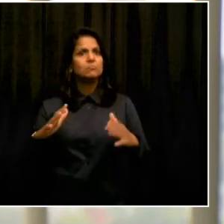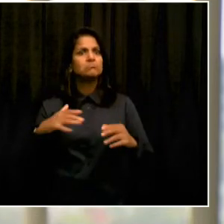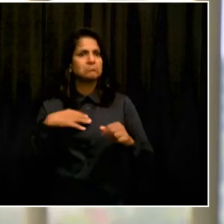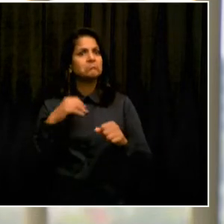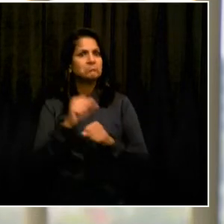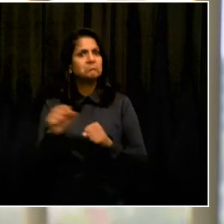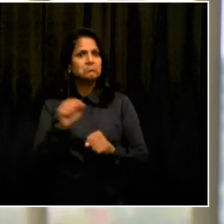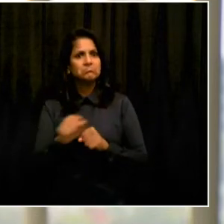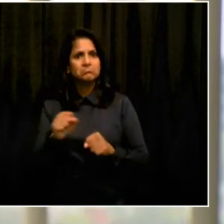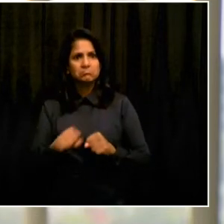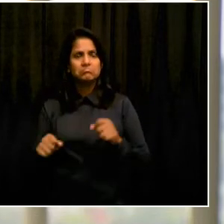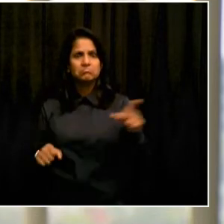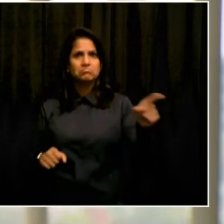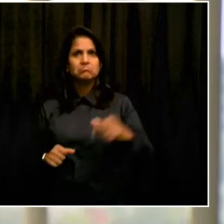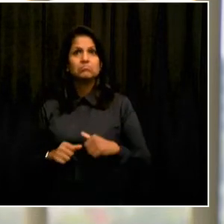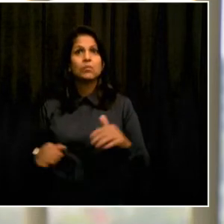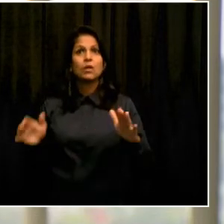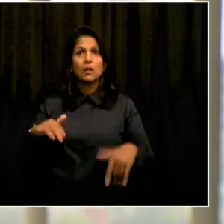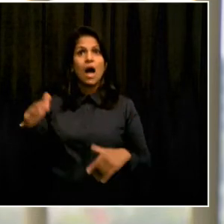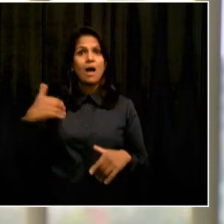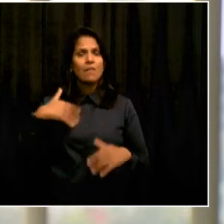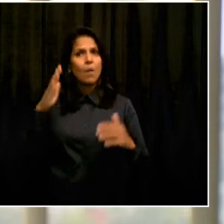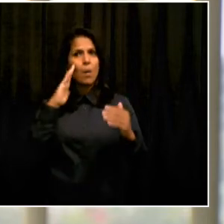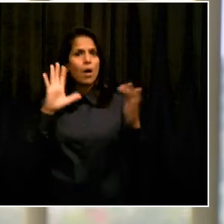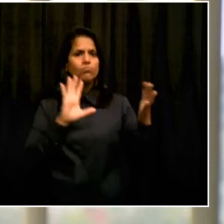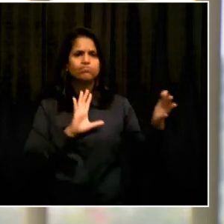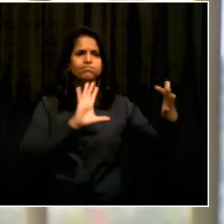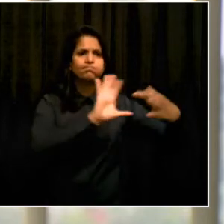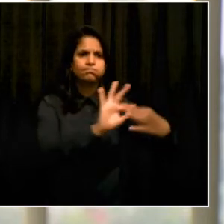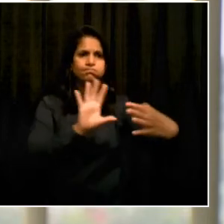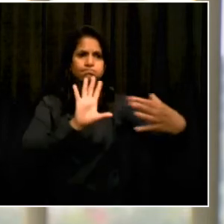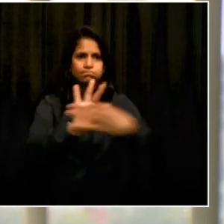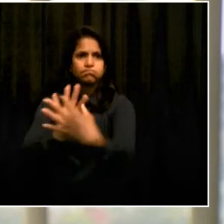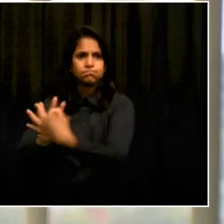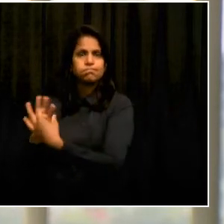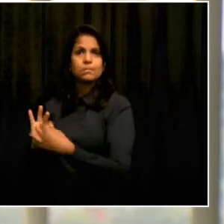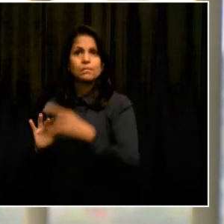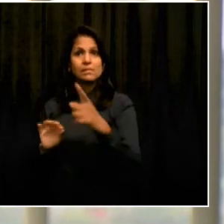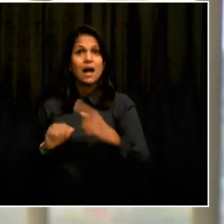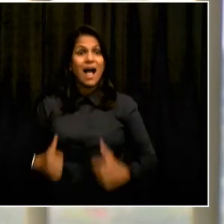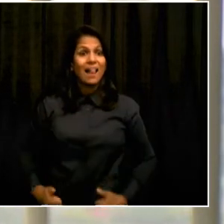care, pharmacy, late at night and the weekend. So.